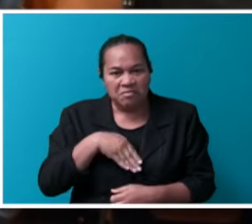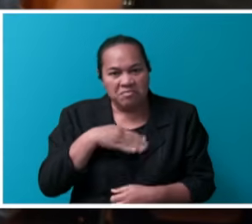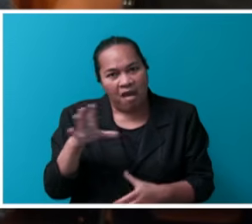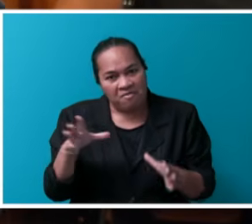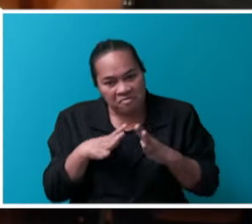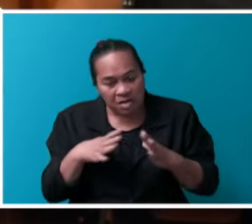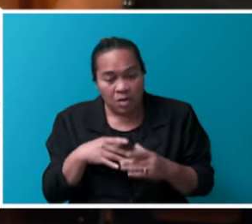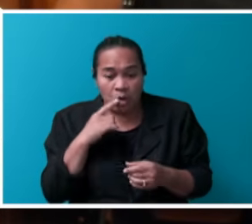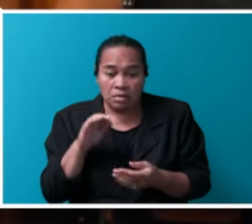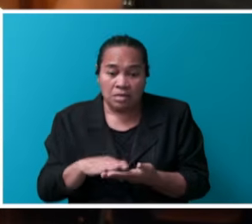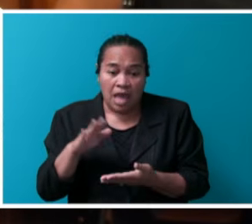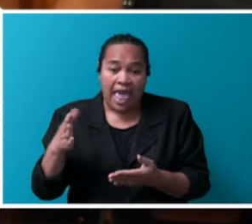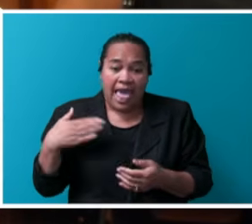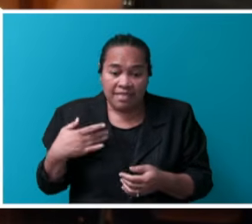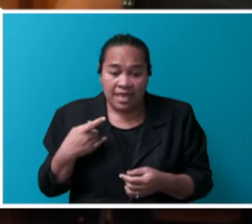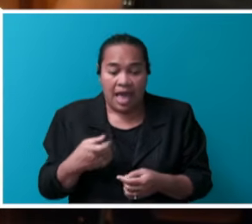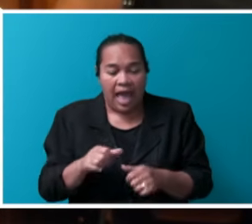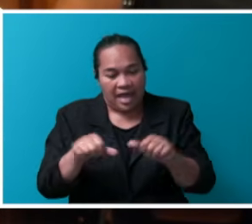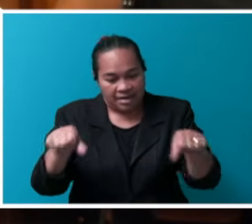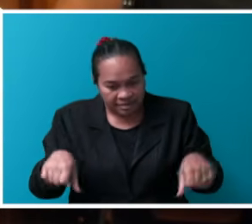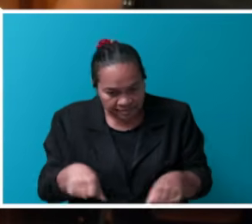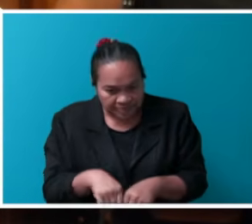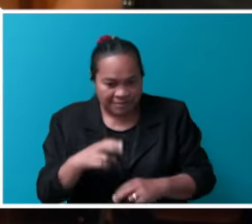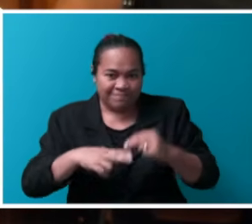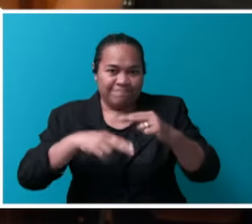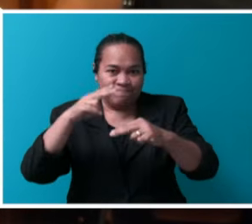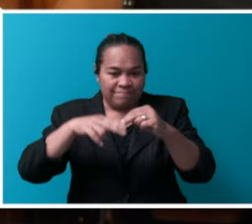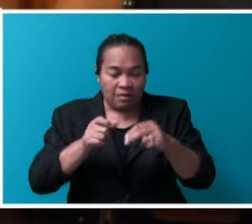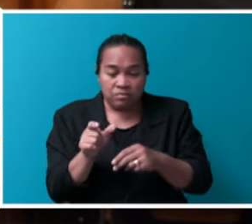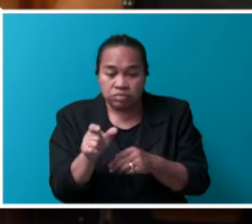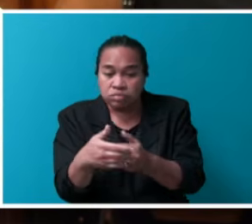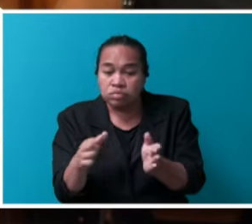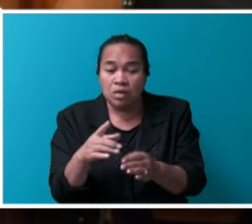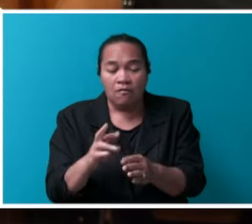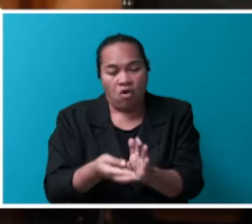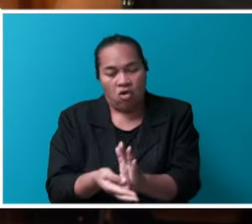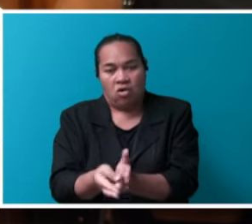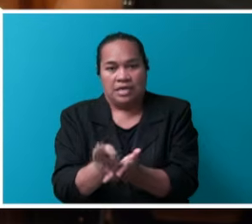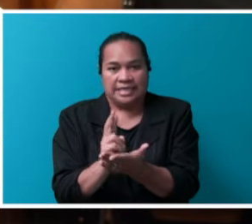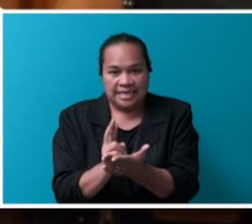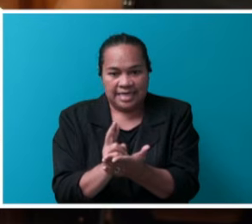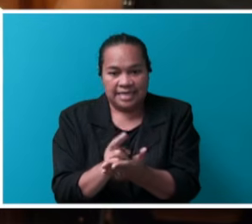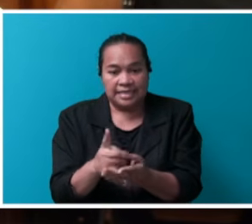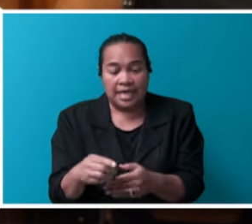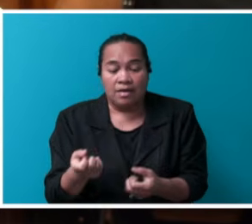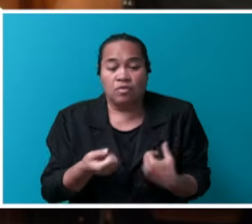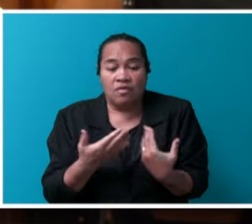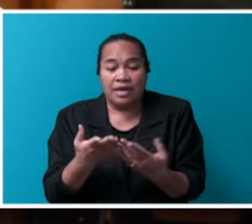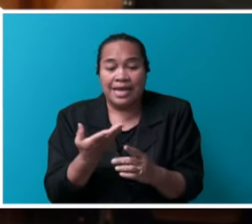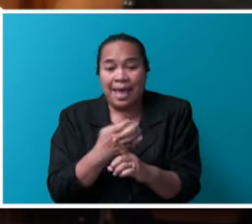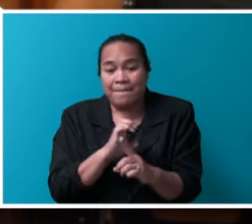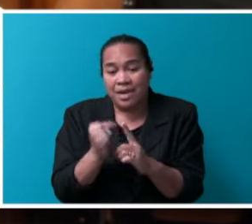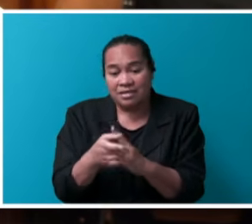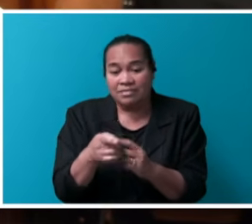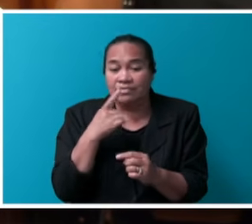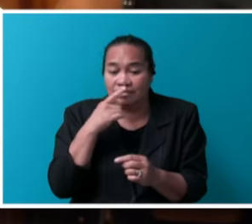in healthcare, agriculture, critical infrastructure, paving the way for long-term resilience and providing the enabling environment for